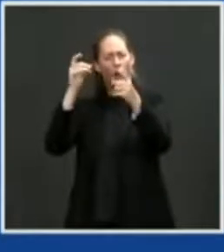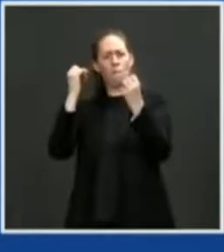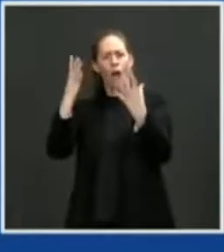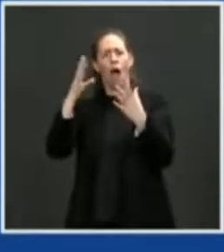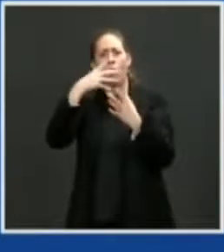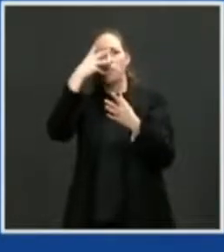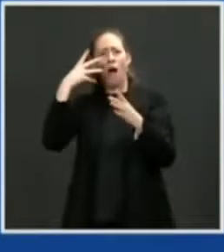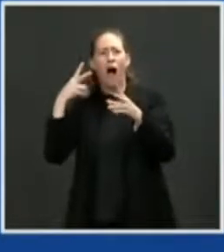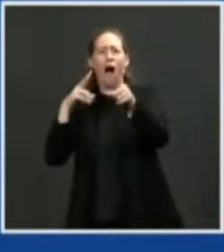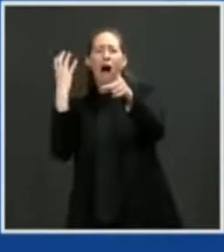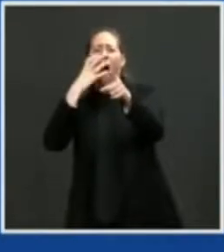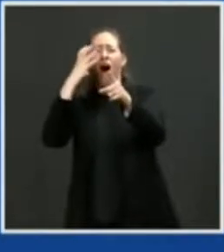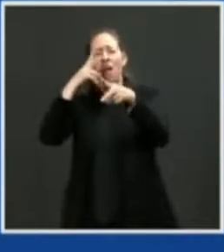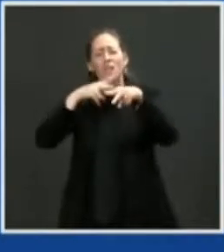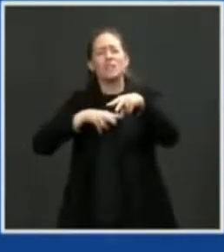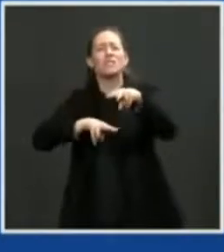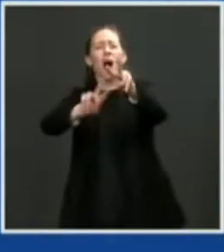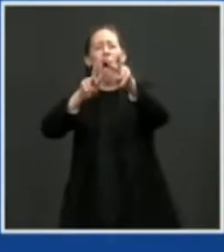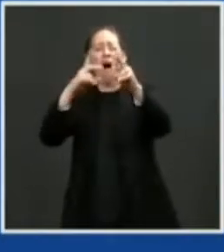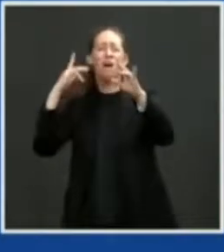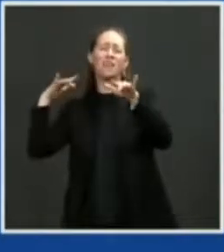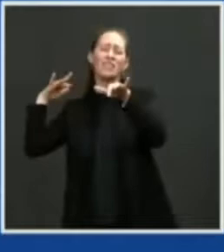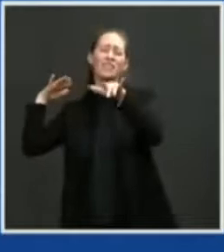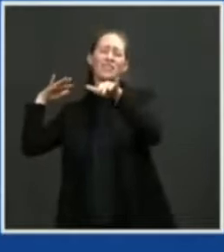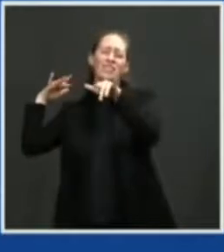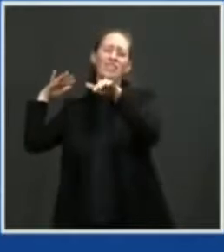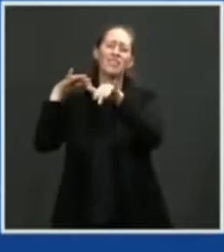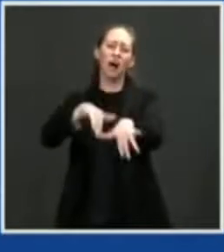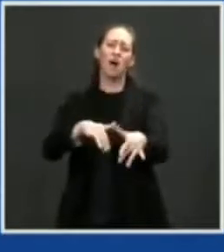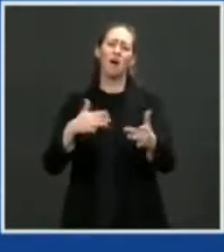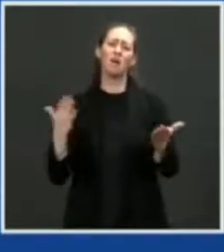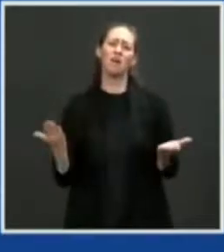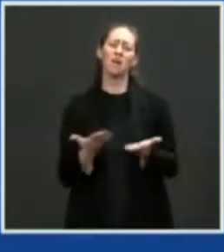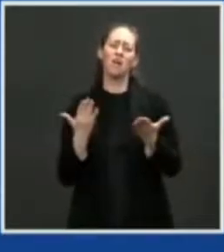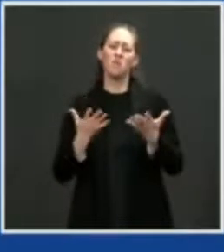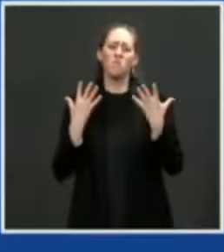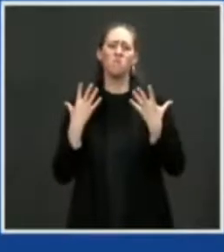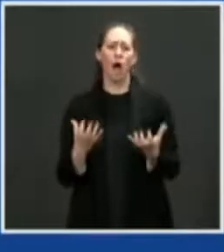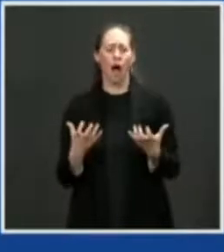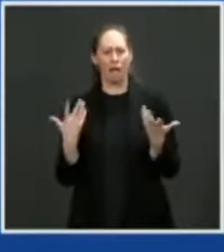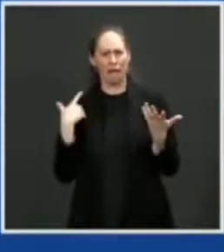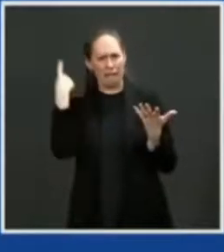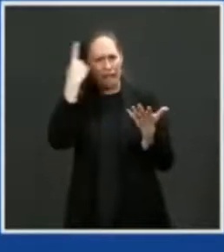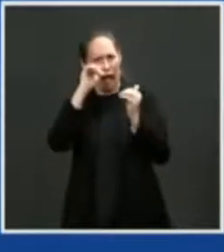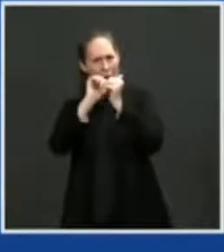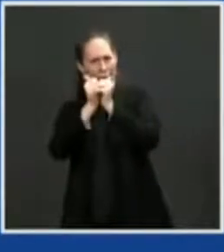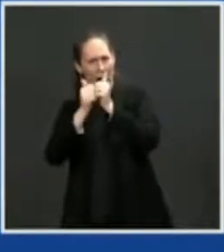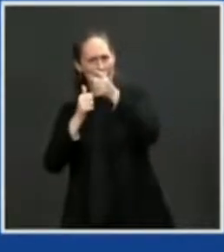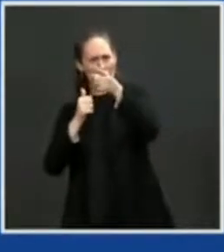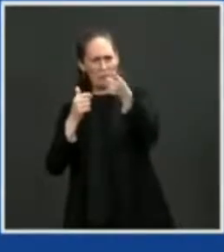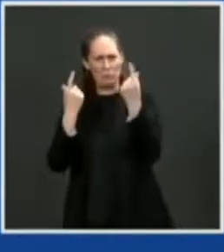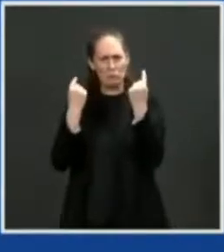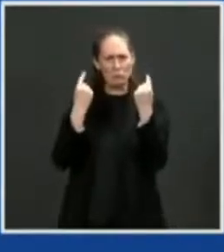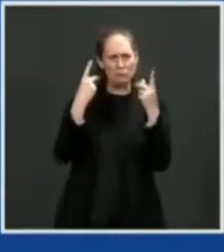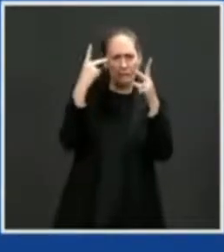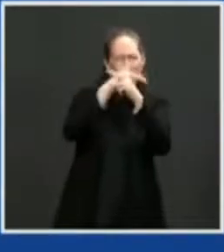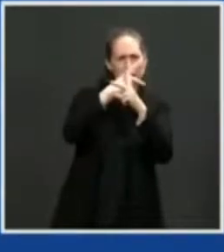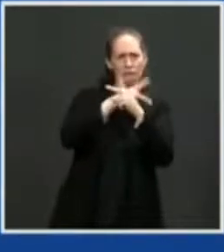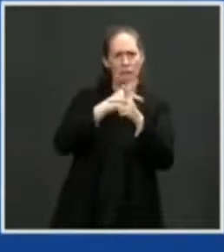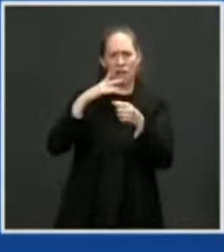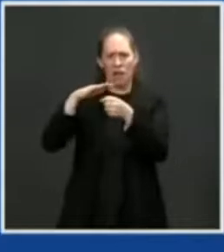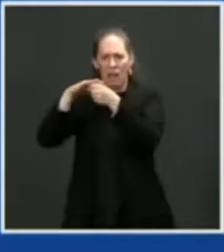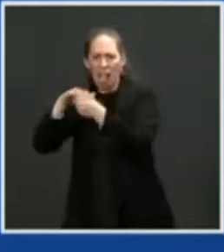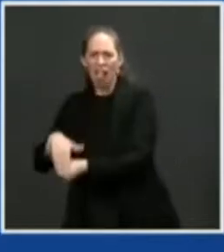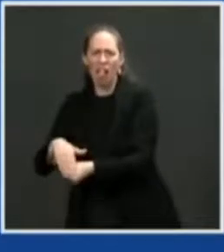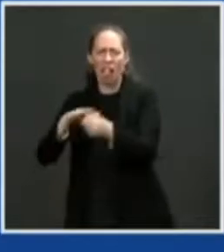minors. How do you resolve that tension? the minors smell And good. How are you choosing which families can stay and which can go, given the fact that even